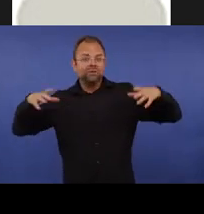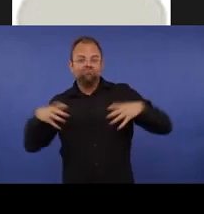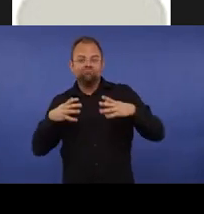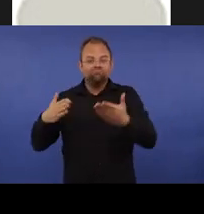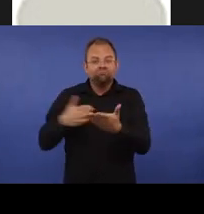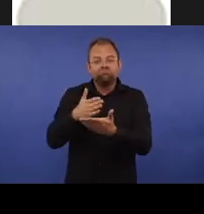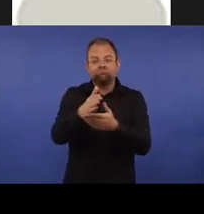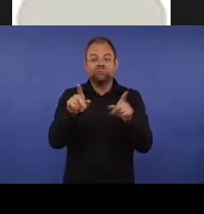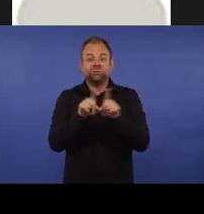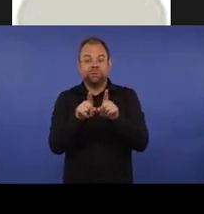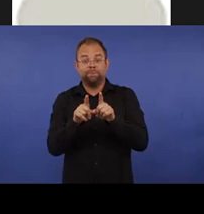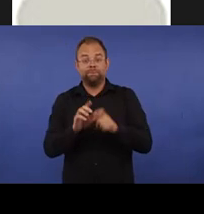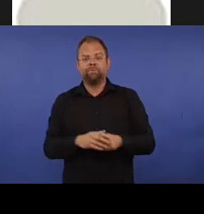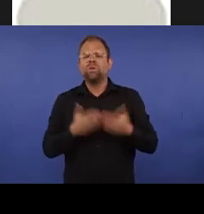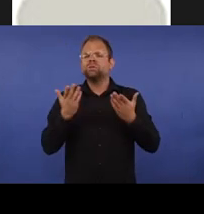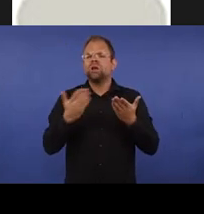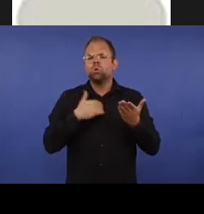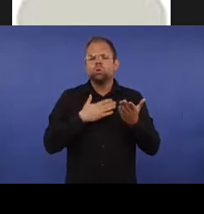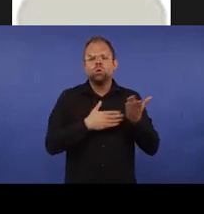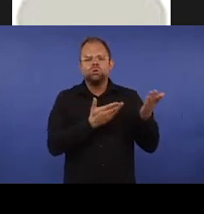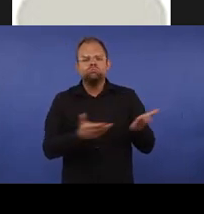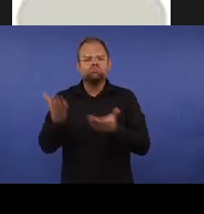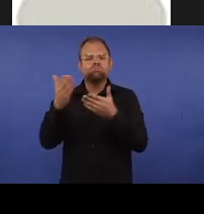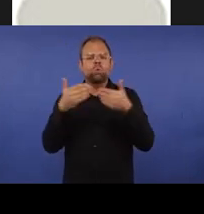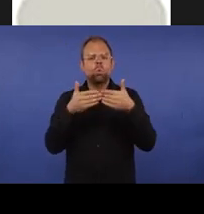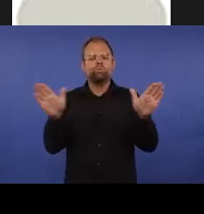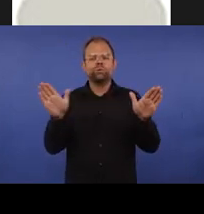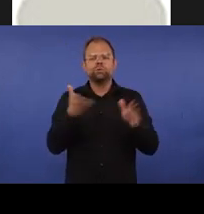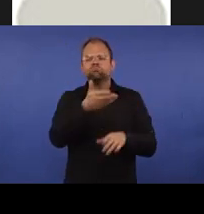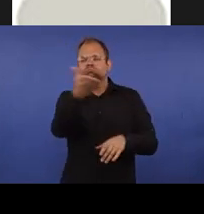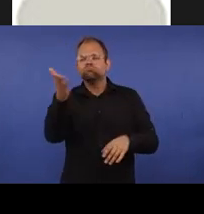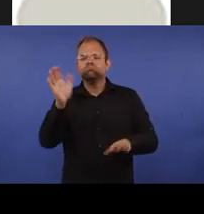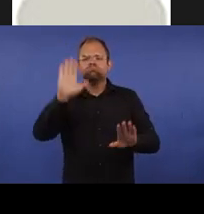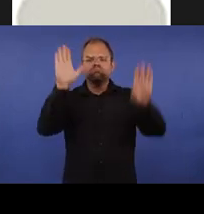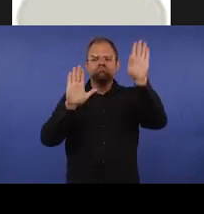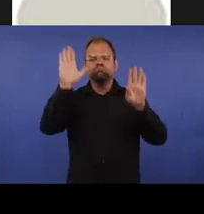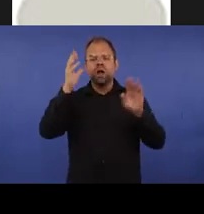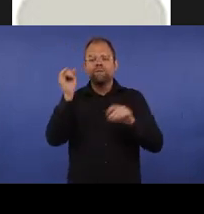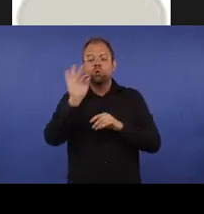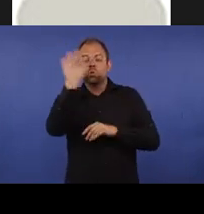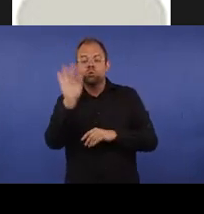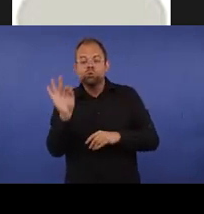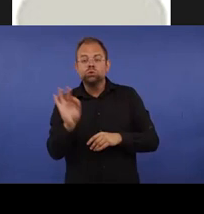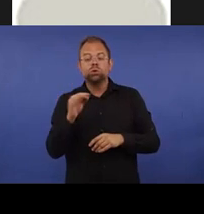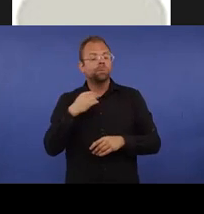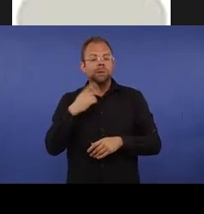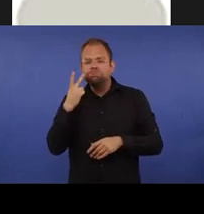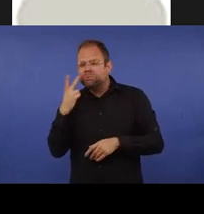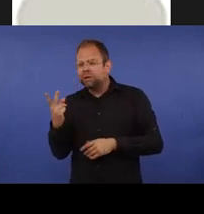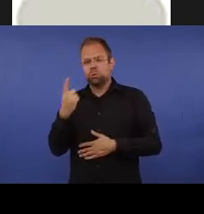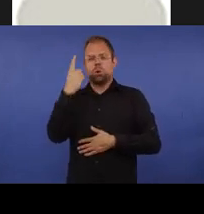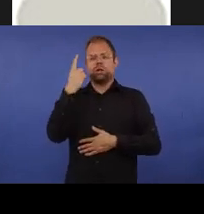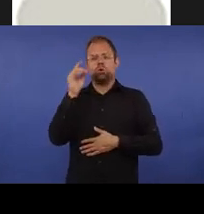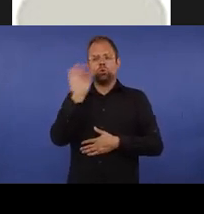was already one question that have been asked: how can we address support and access to care